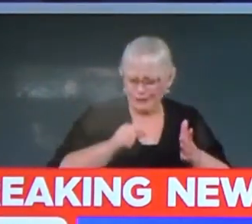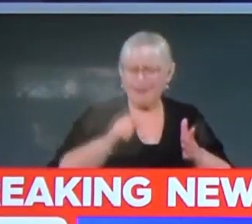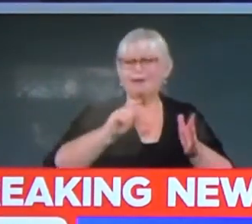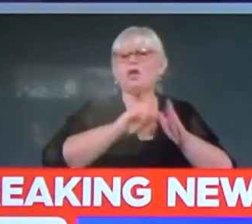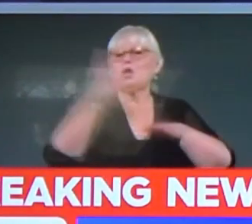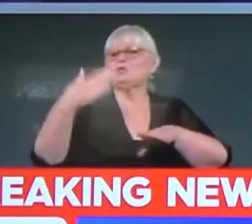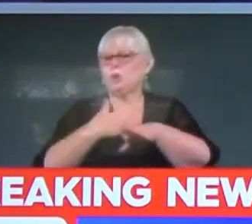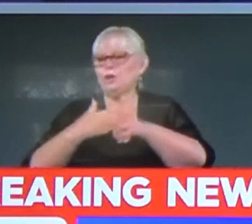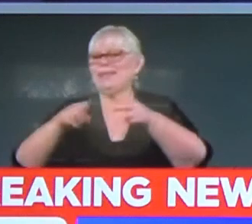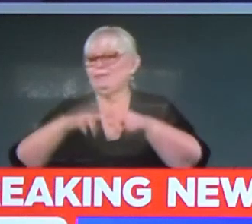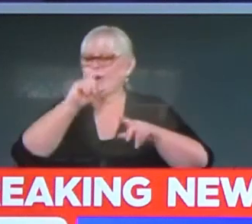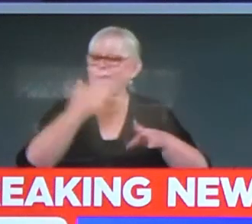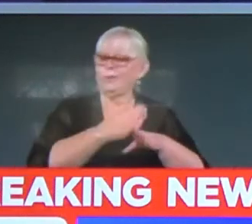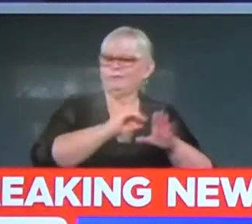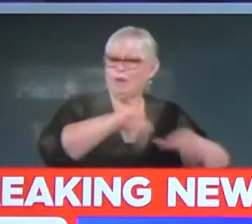that.